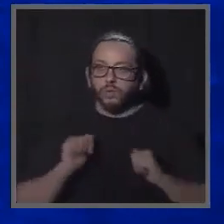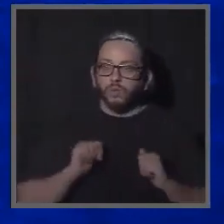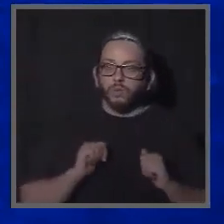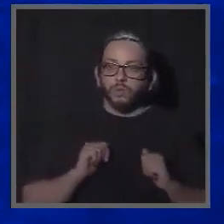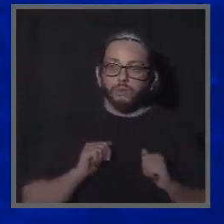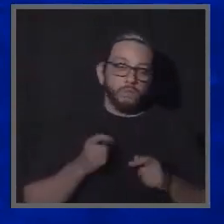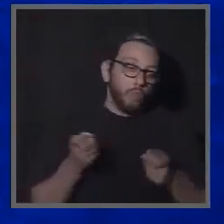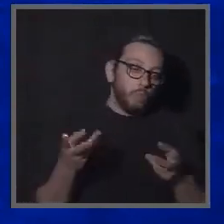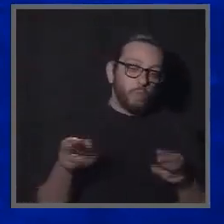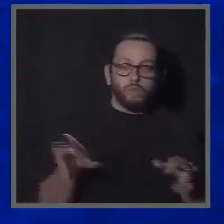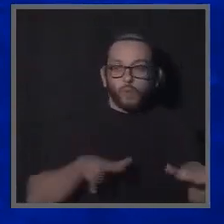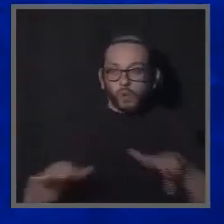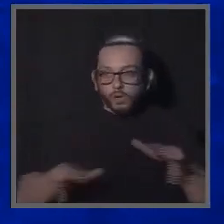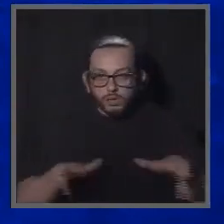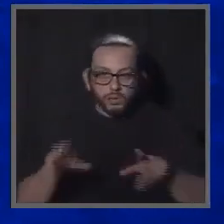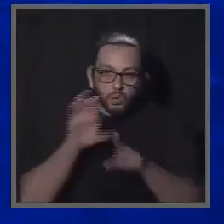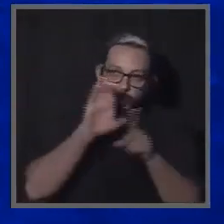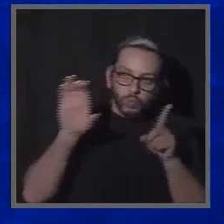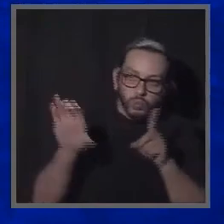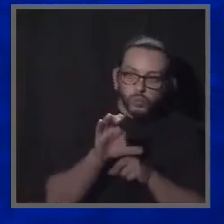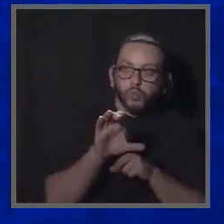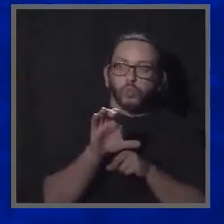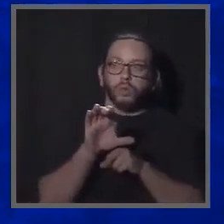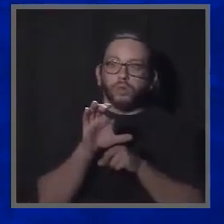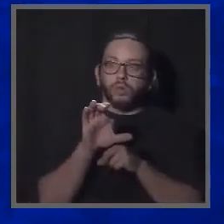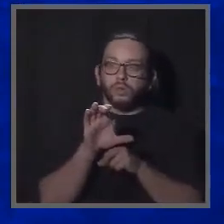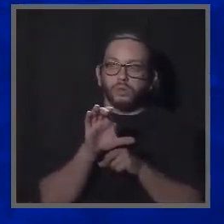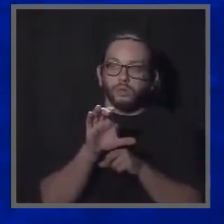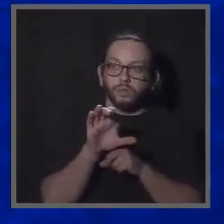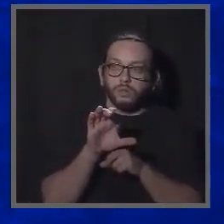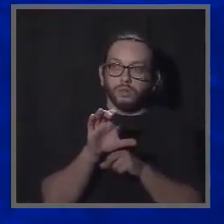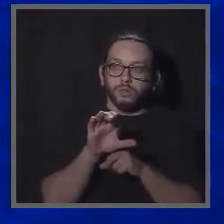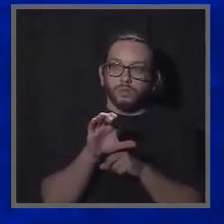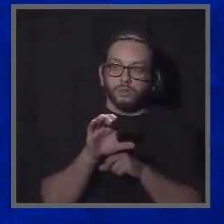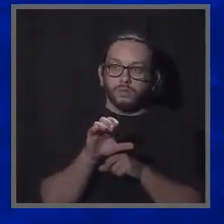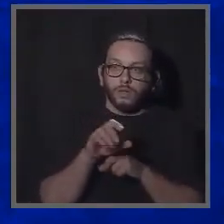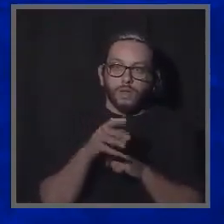up members of the community, and there is